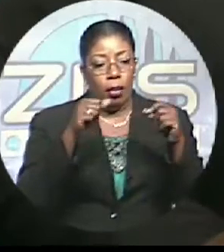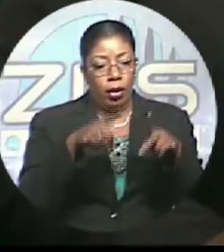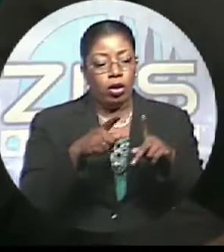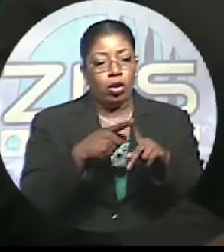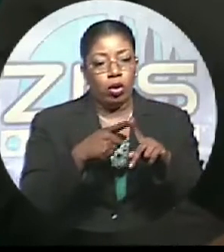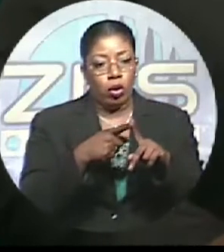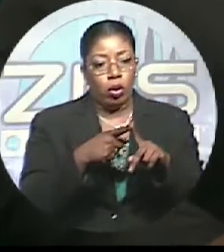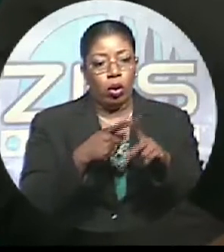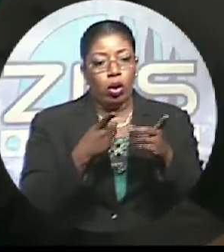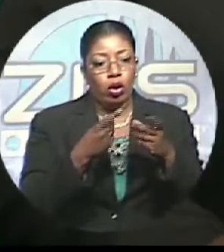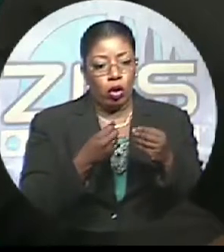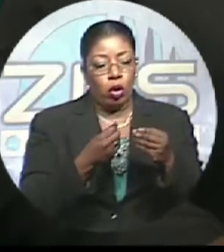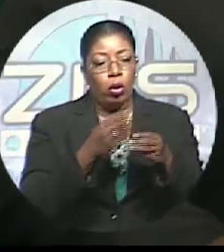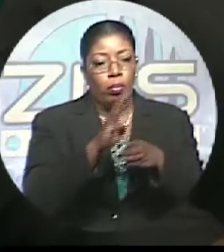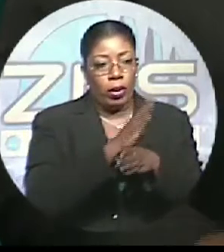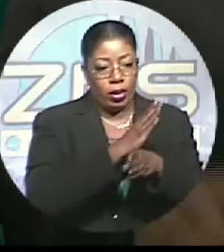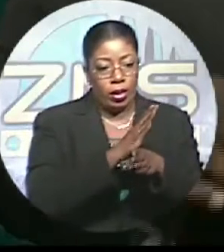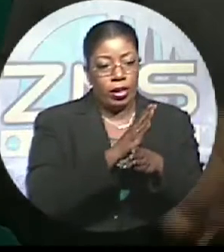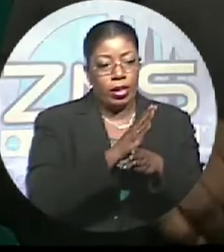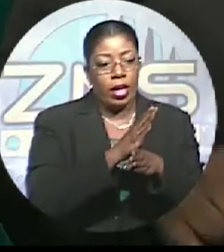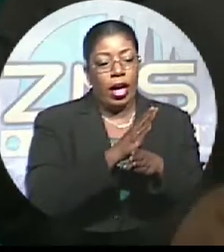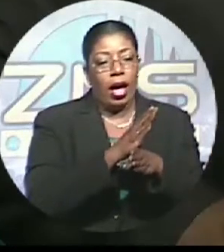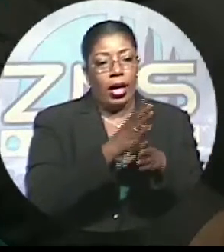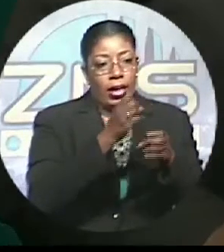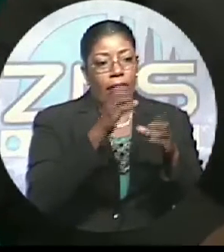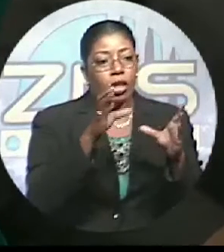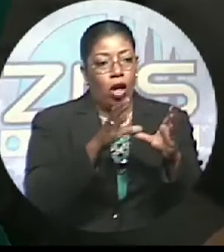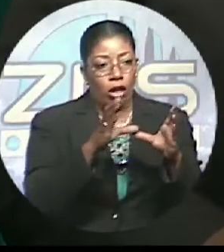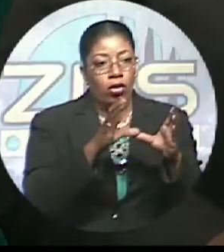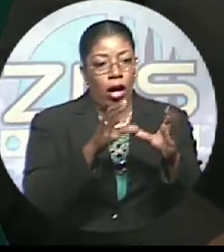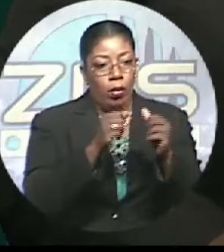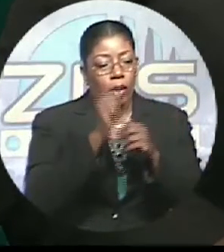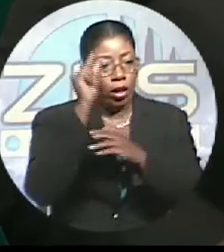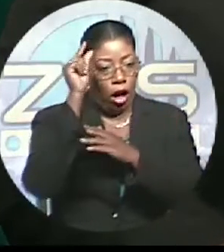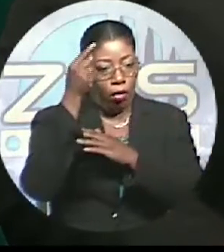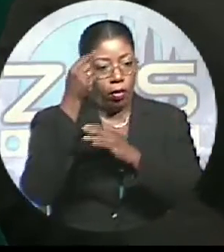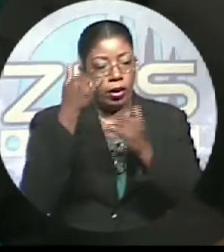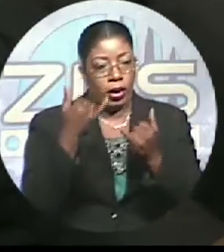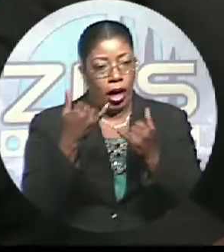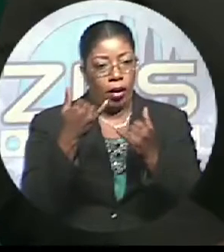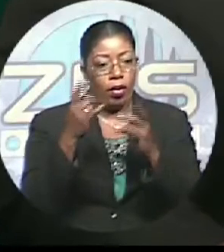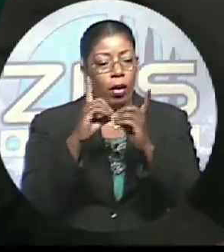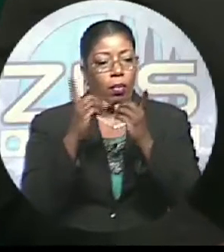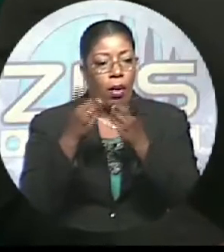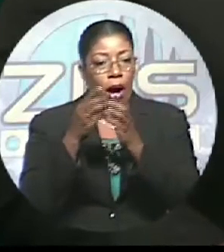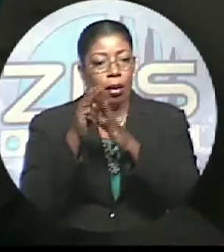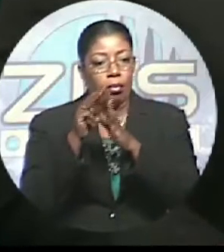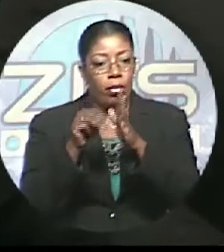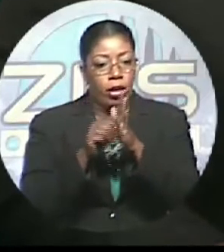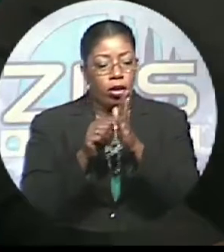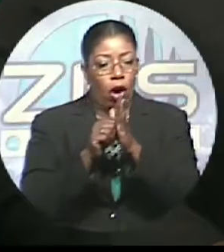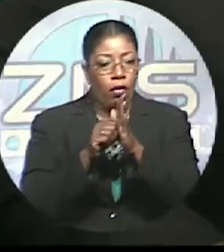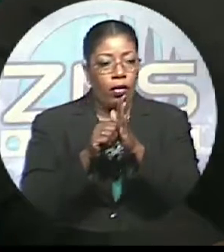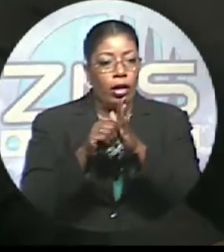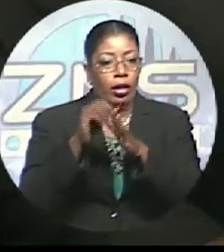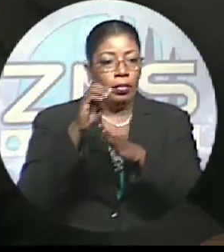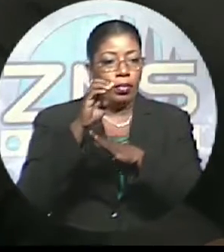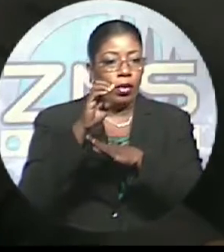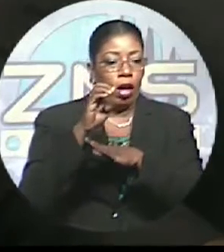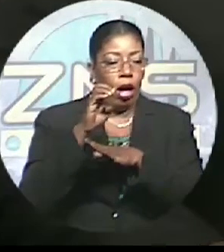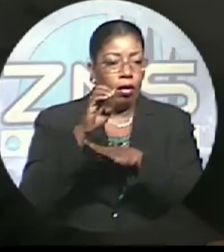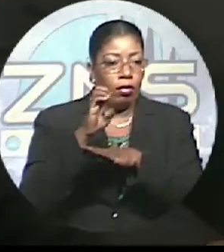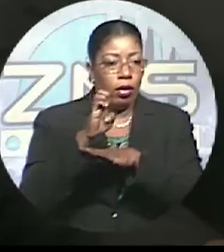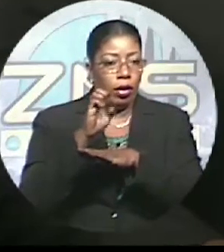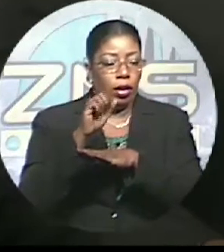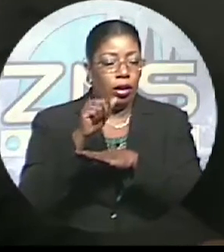government and qualify for other contracts. On Wednesday, the Department of Inland Revenue introduced a new tax compliance certificate. The